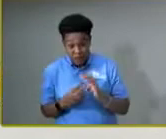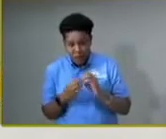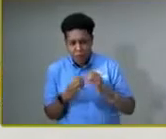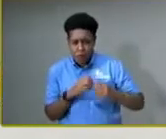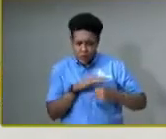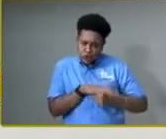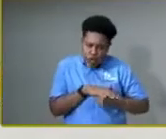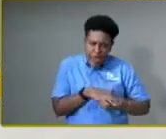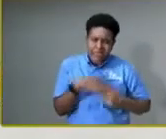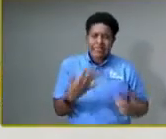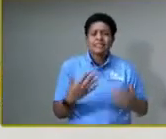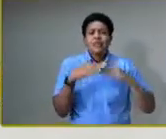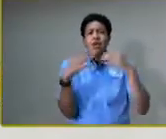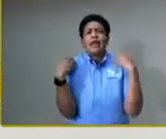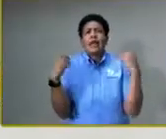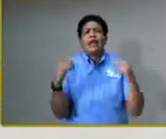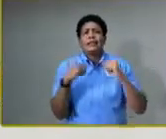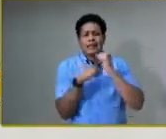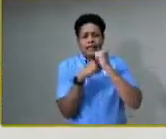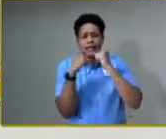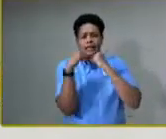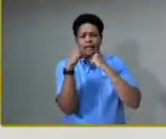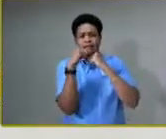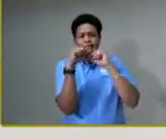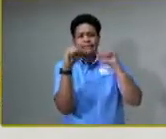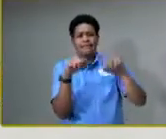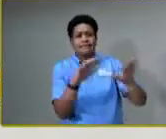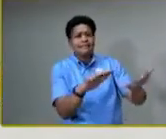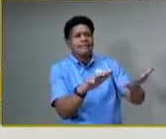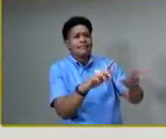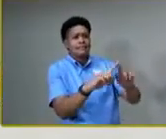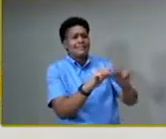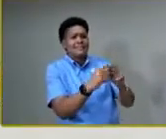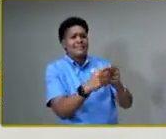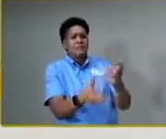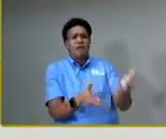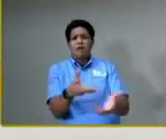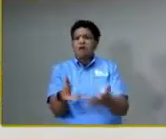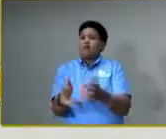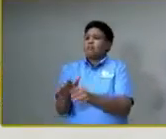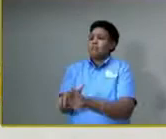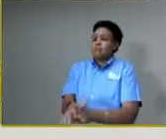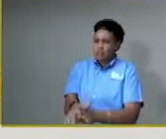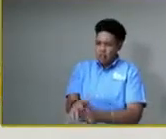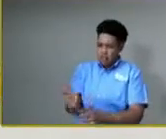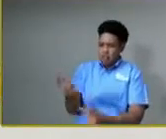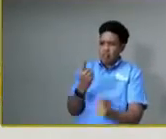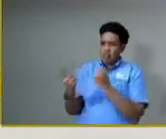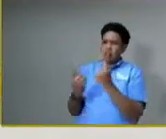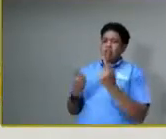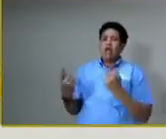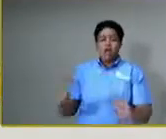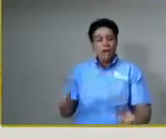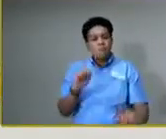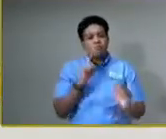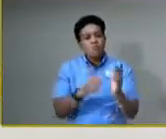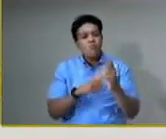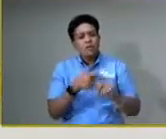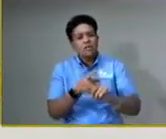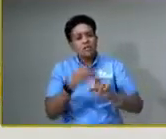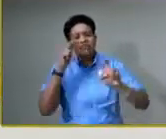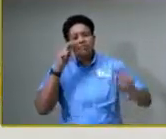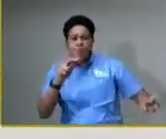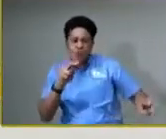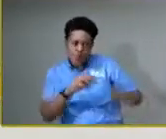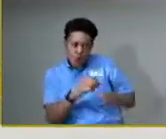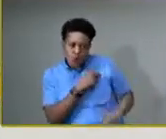stress on the health infrastructure and on the health team. A portion of these active cases would require monitoring in